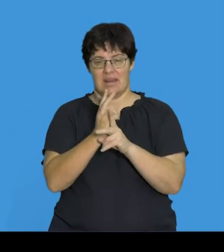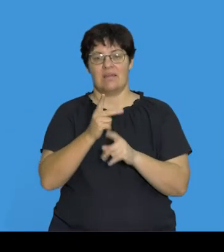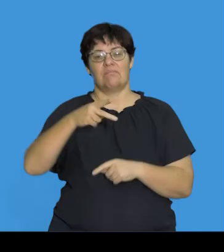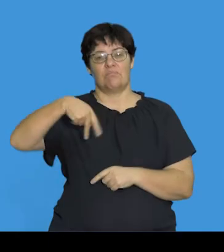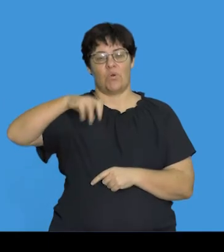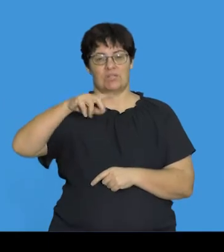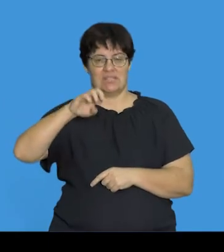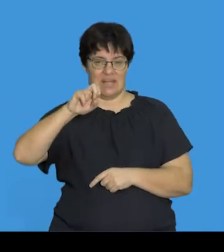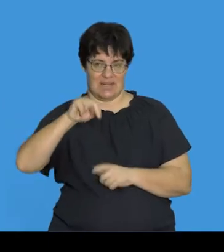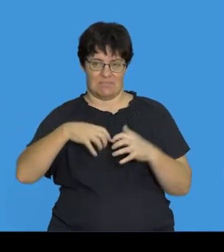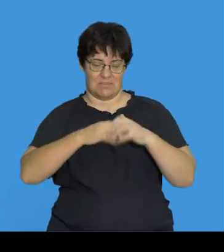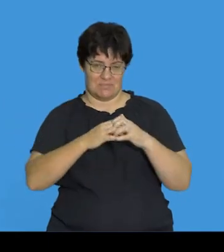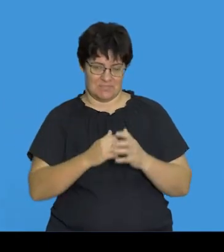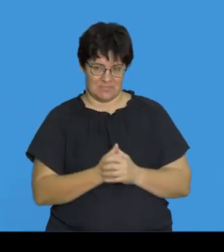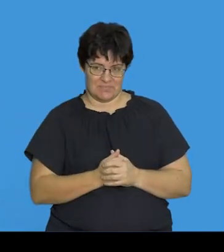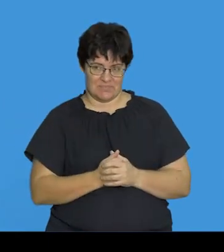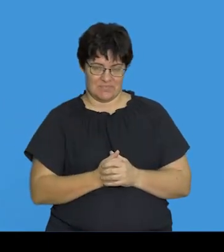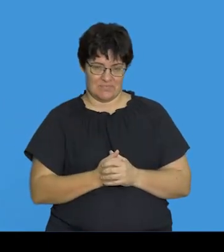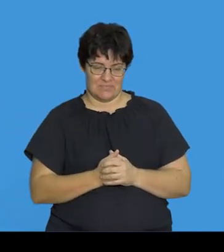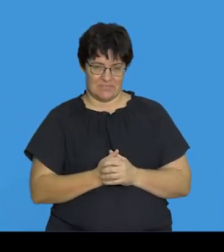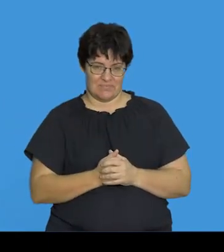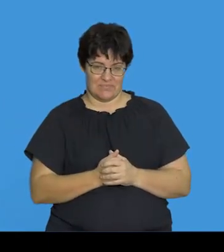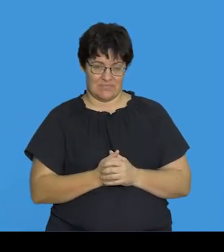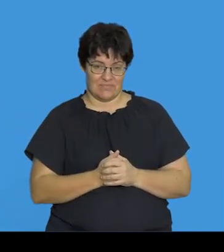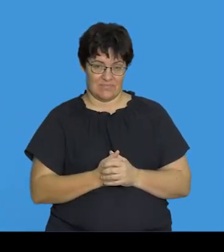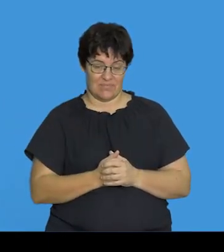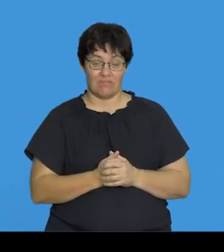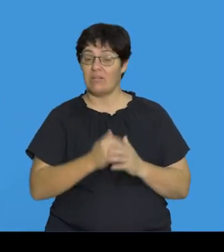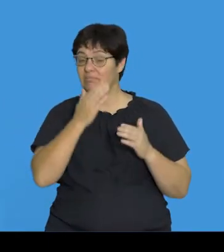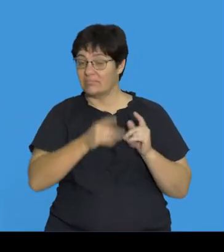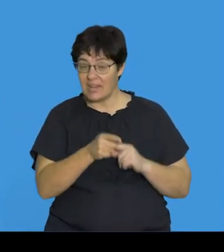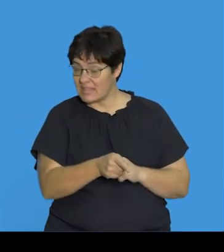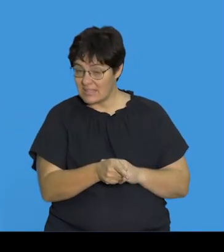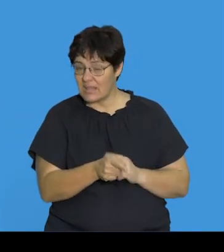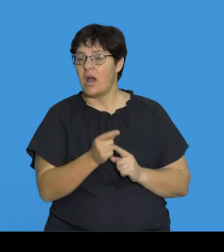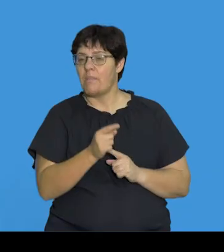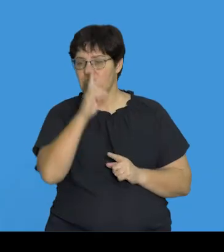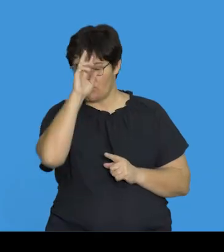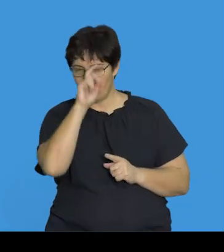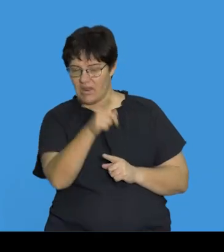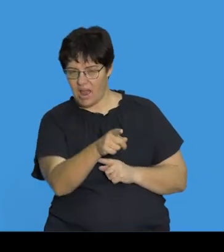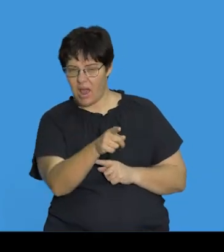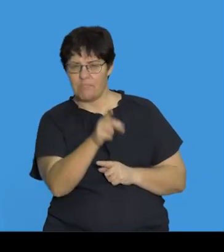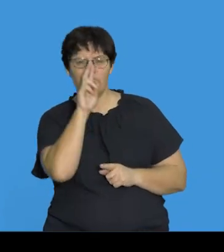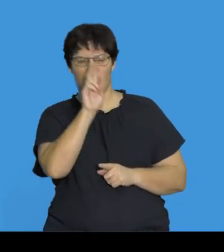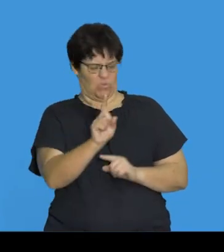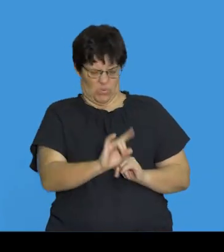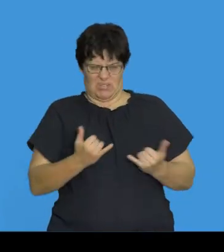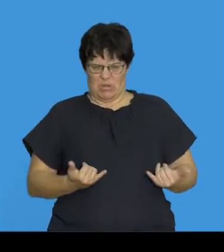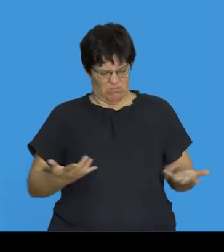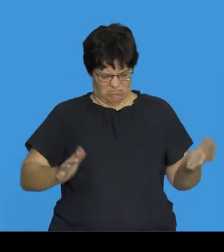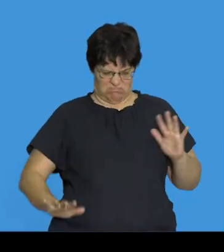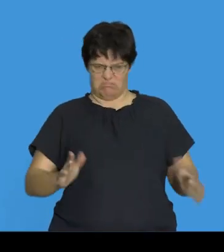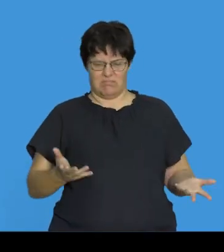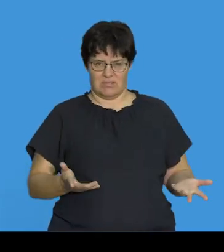we know as proteins. So as we wrap this section up, it is important that we recognize what we've